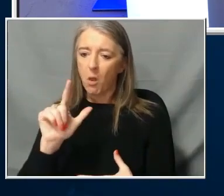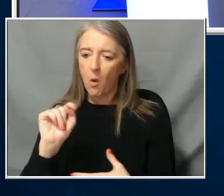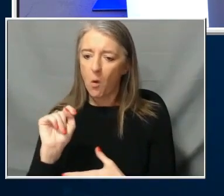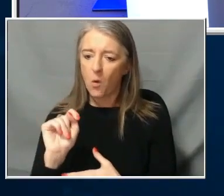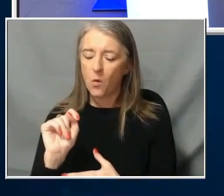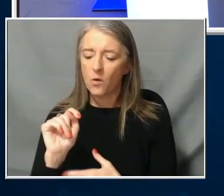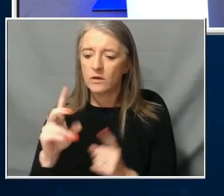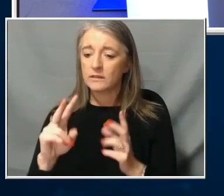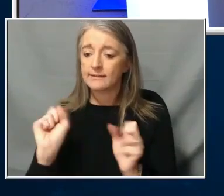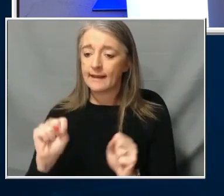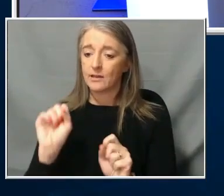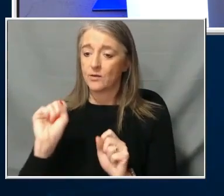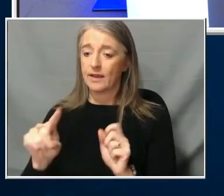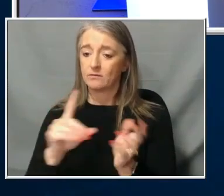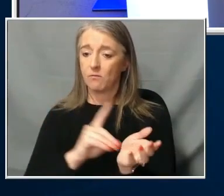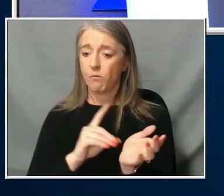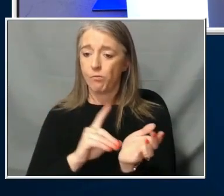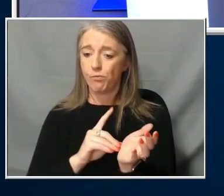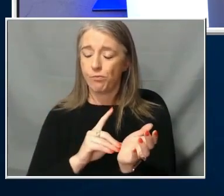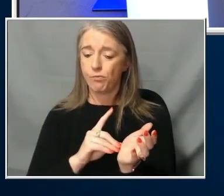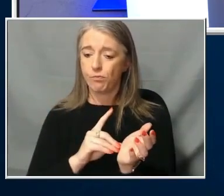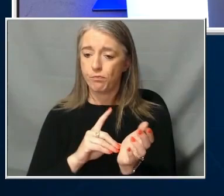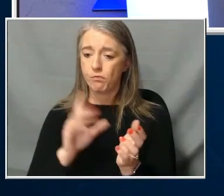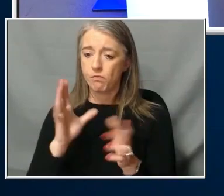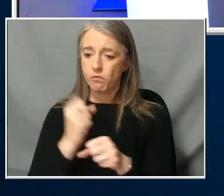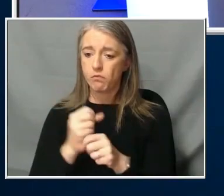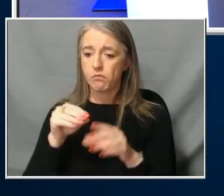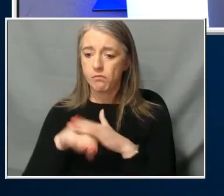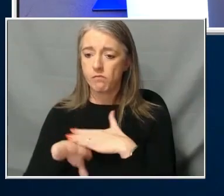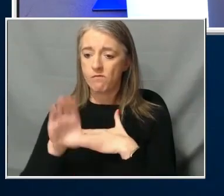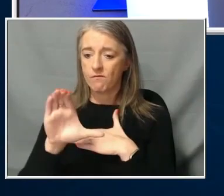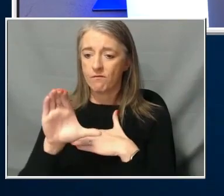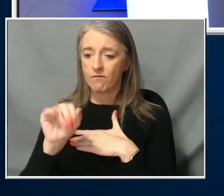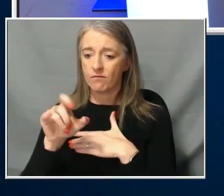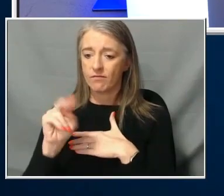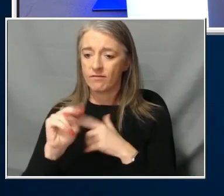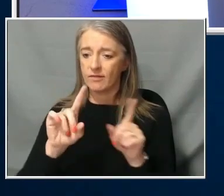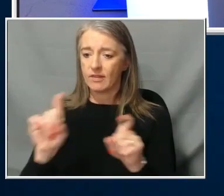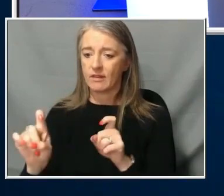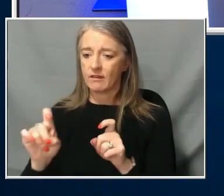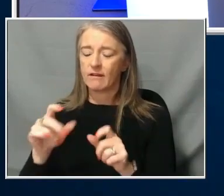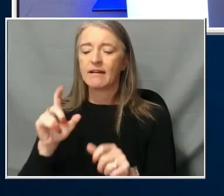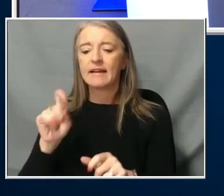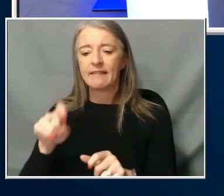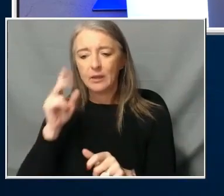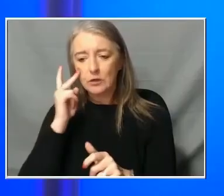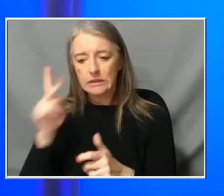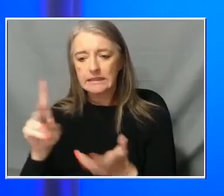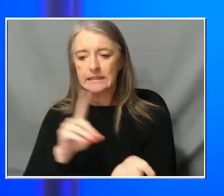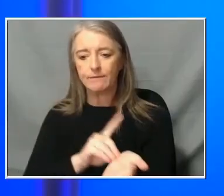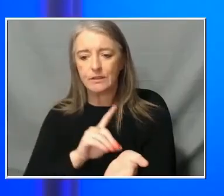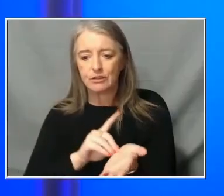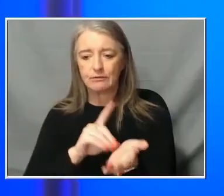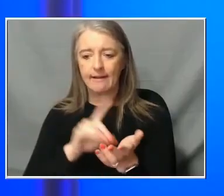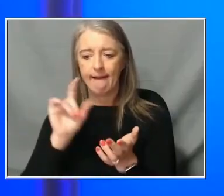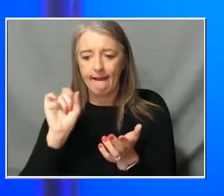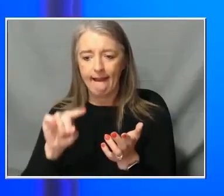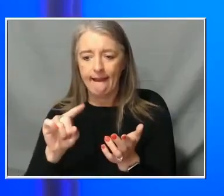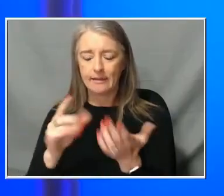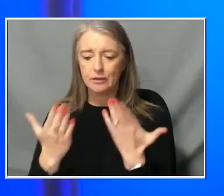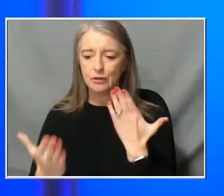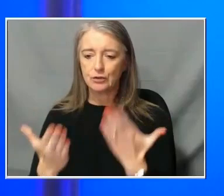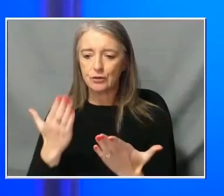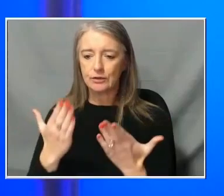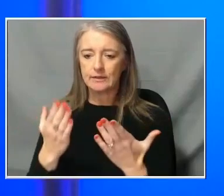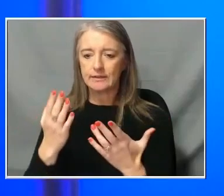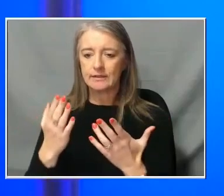ask your doctor to get you in for a colonoscopy? I think you should see your physician and ask what it could be,